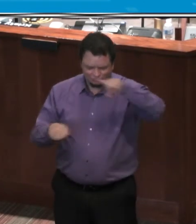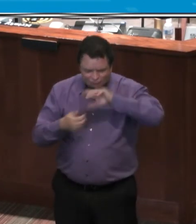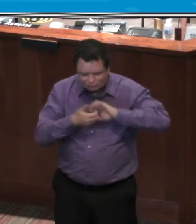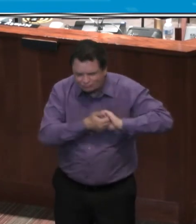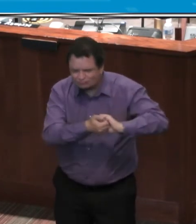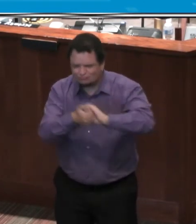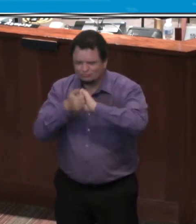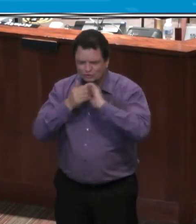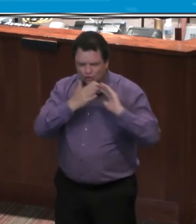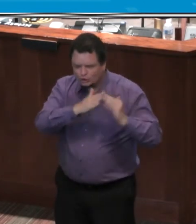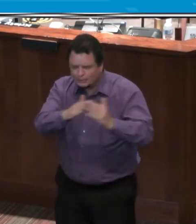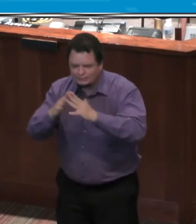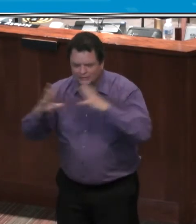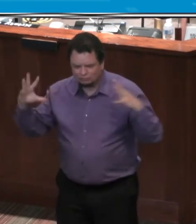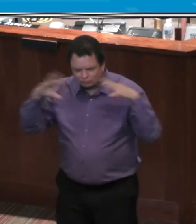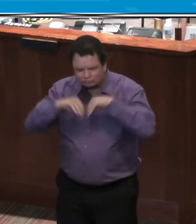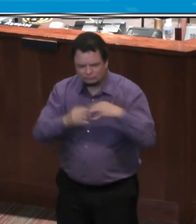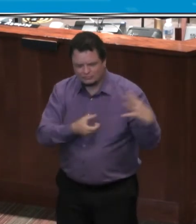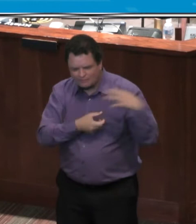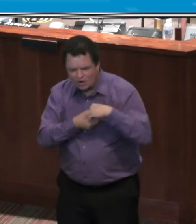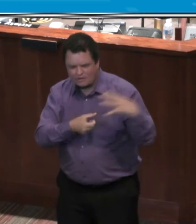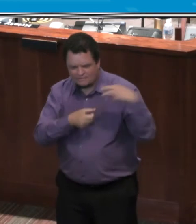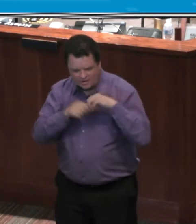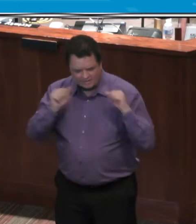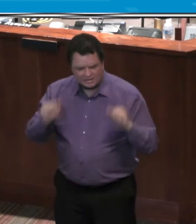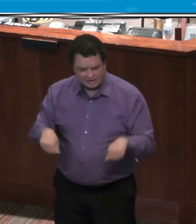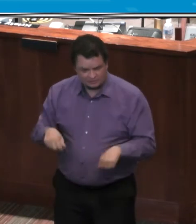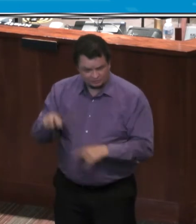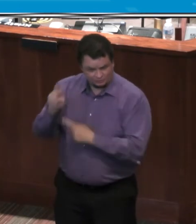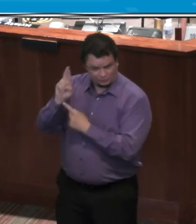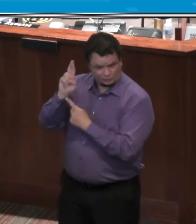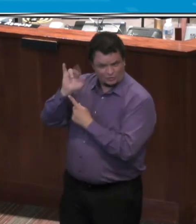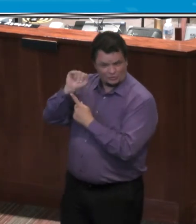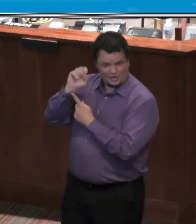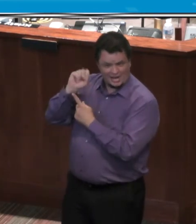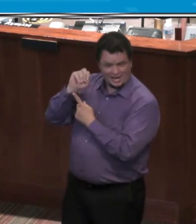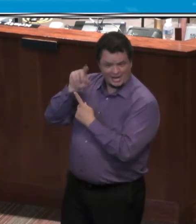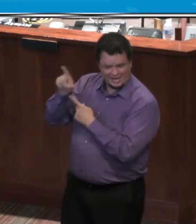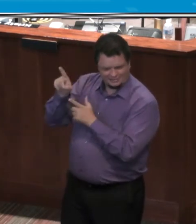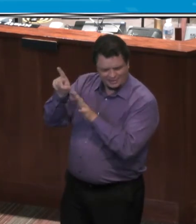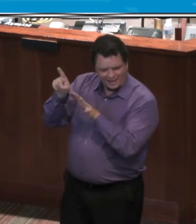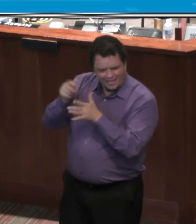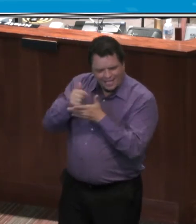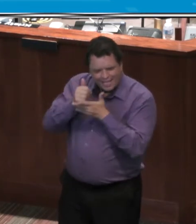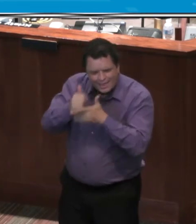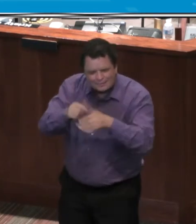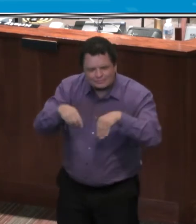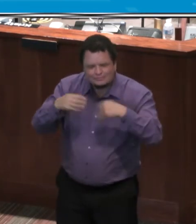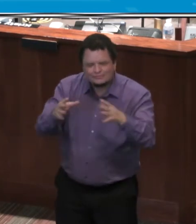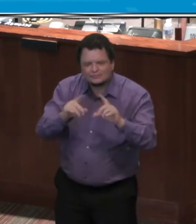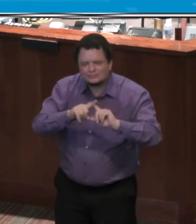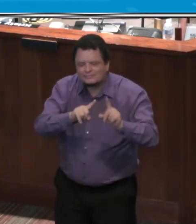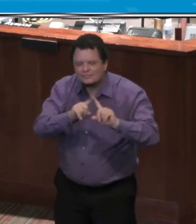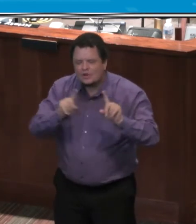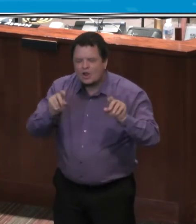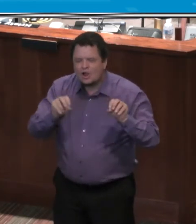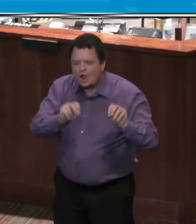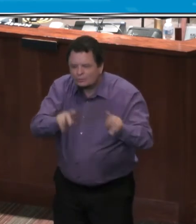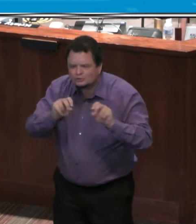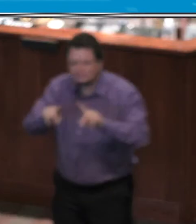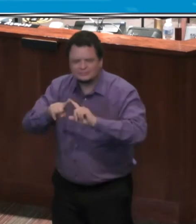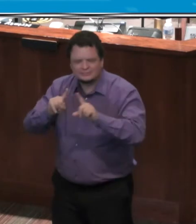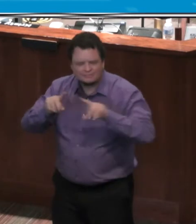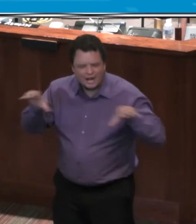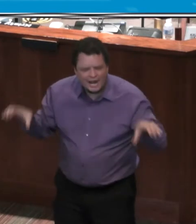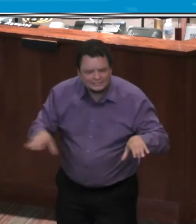provides access to community organizing and change in one place. Partner organizations explained how RISE creates an efficient, effective,